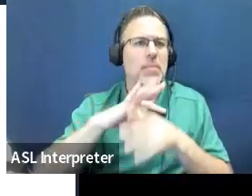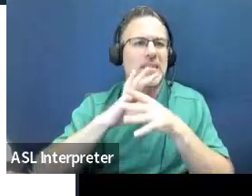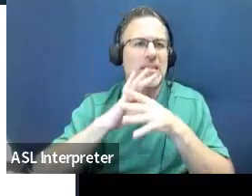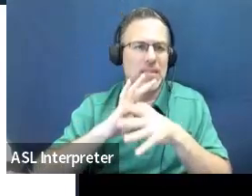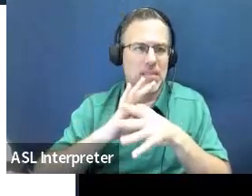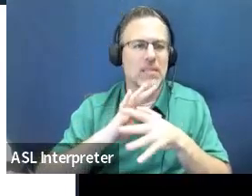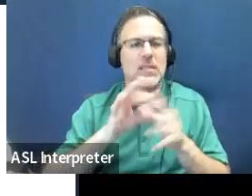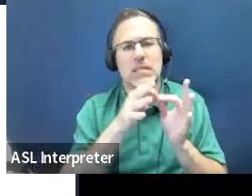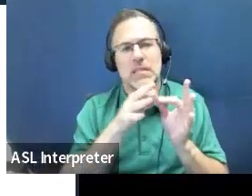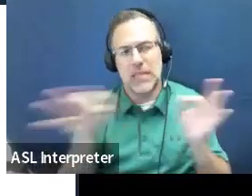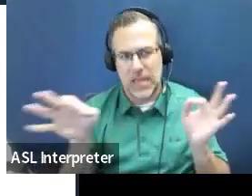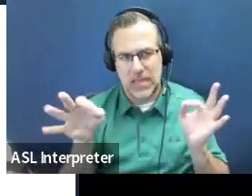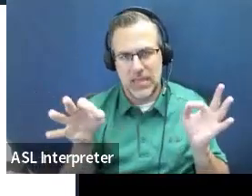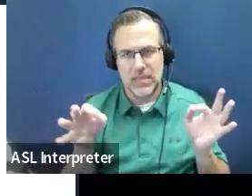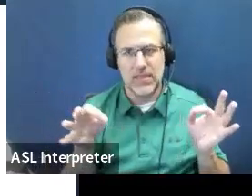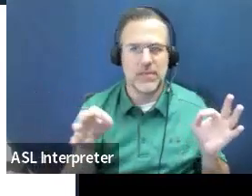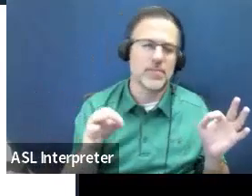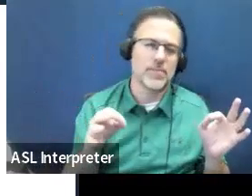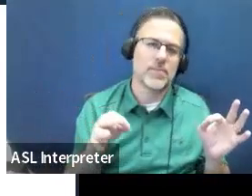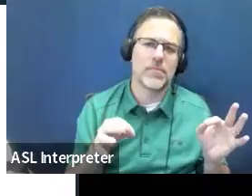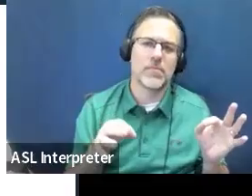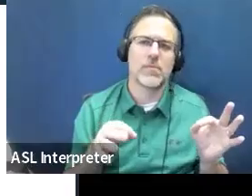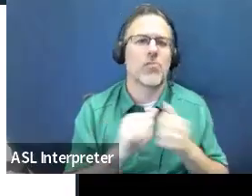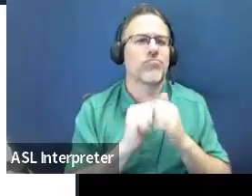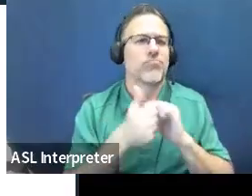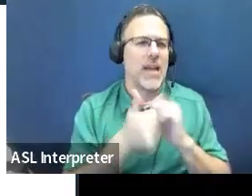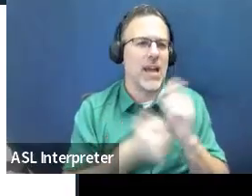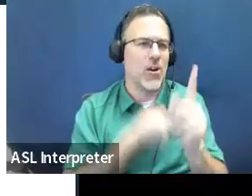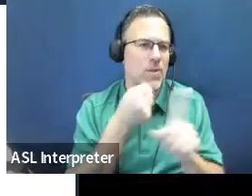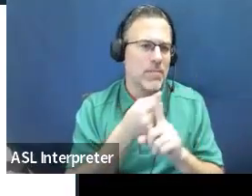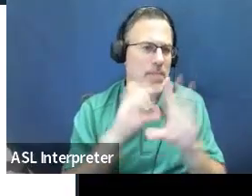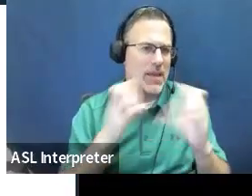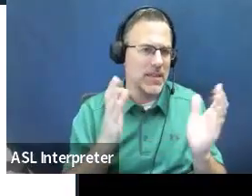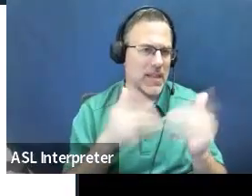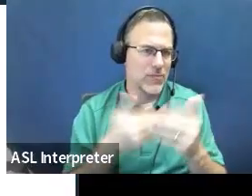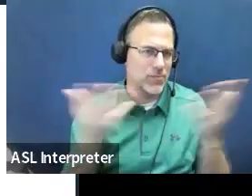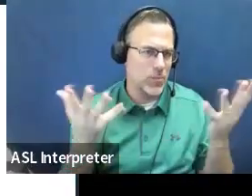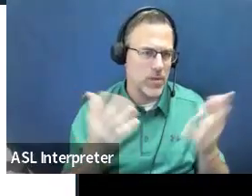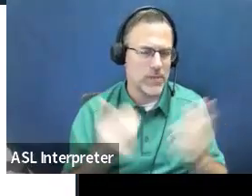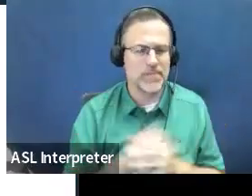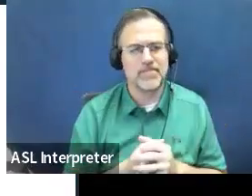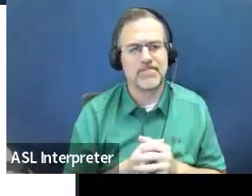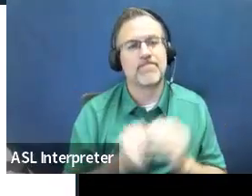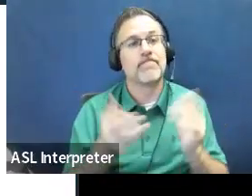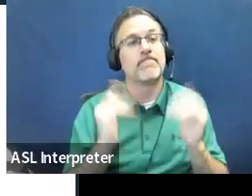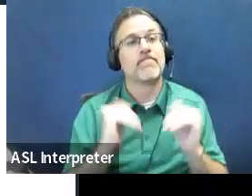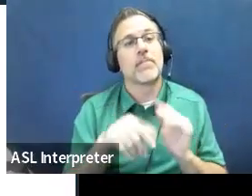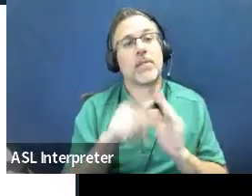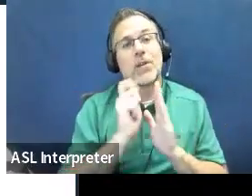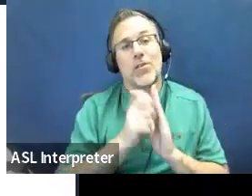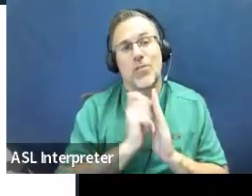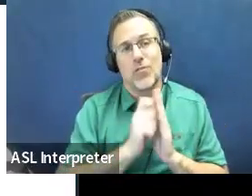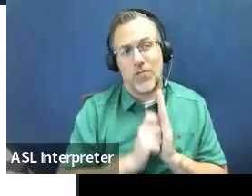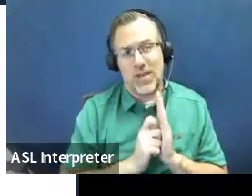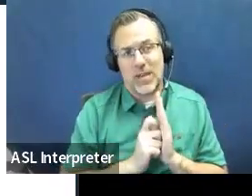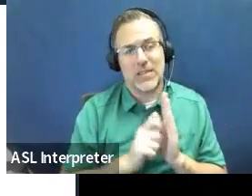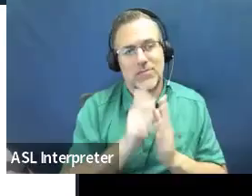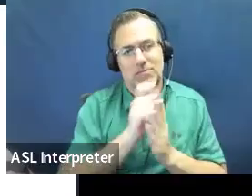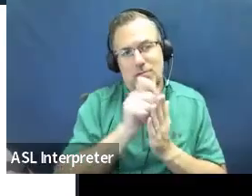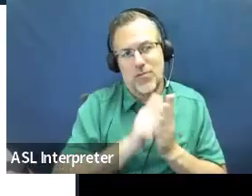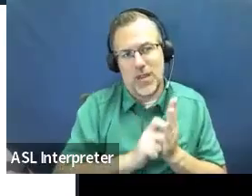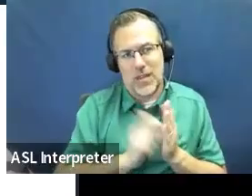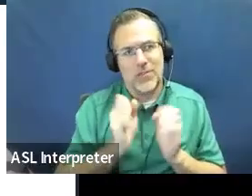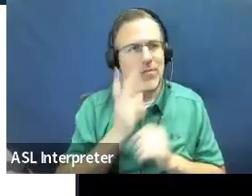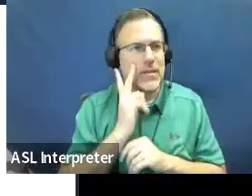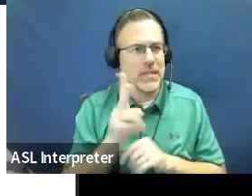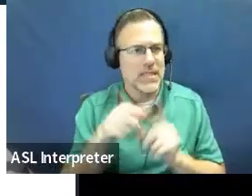specifically relates to how these things are affecting him in the classroom. Then with writing, you can see the specific skill within writing that